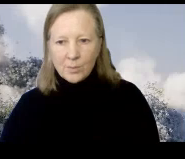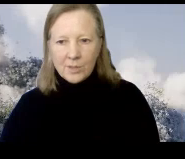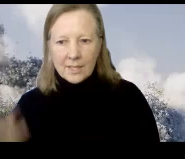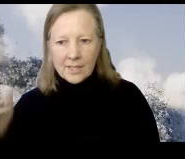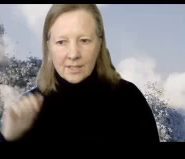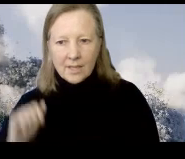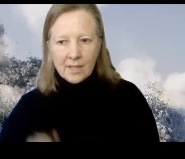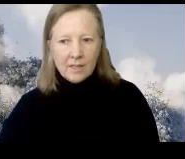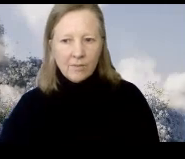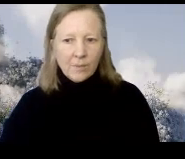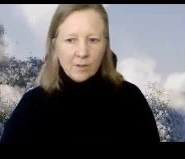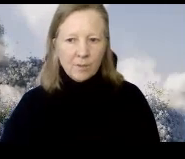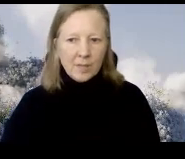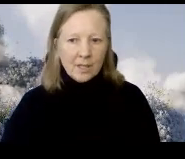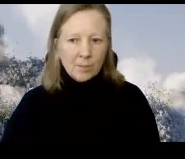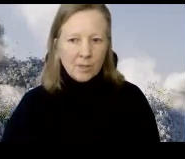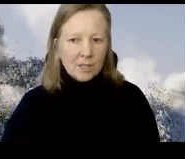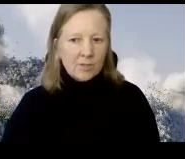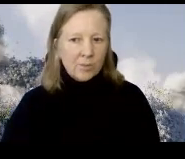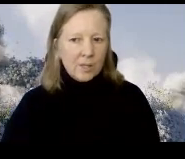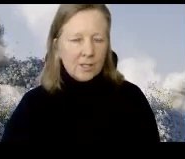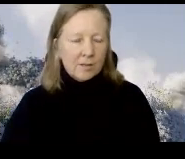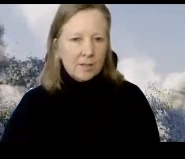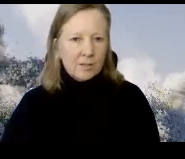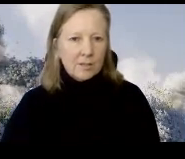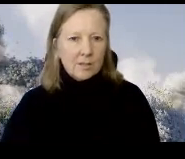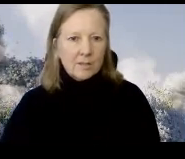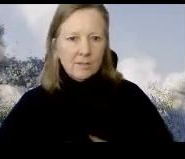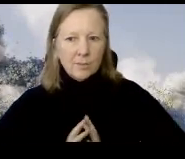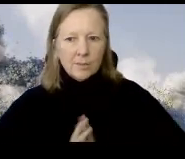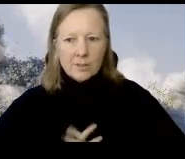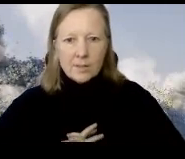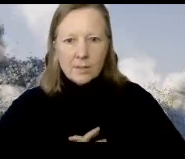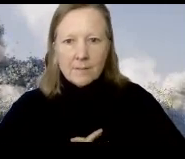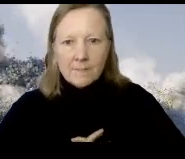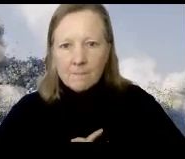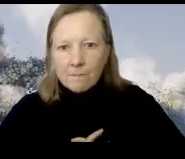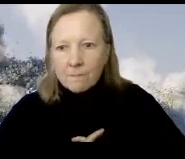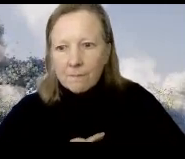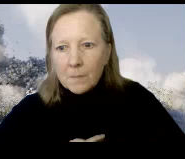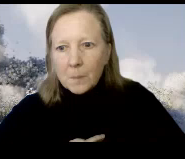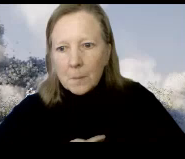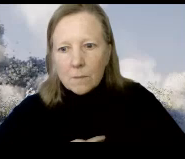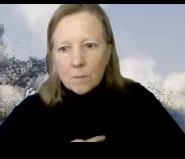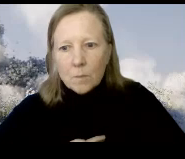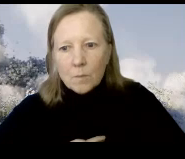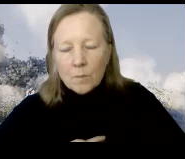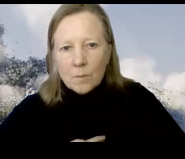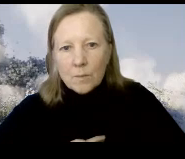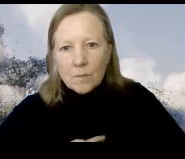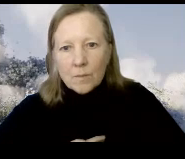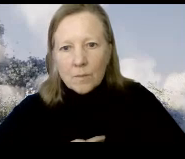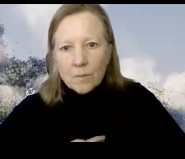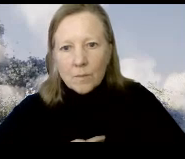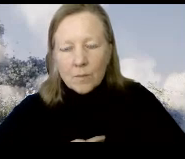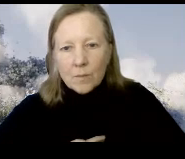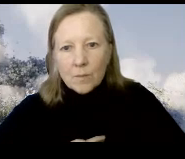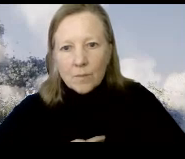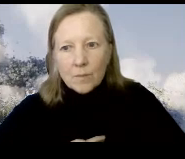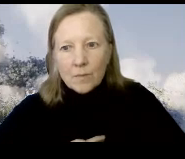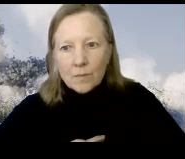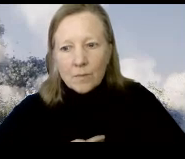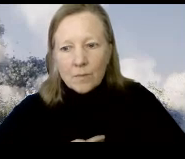And I just put the dates again in for the communication practice for patient interactions, if anyone's interested. Perfect. Thank you